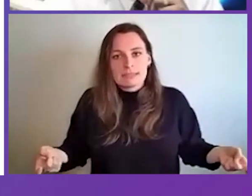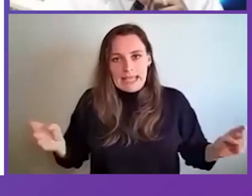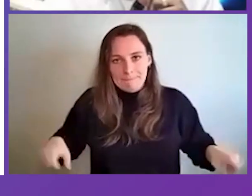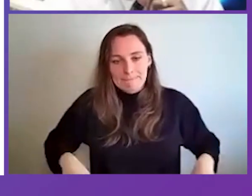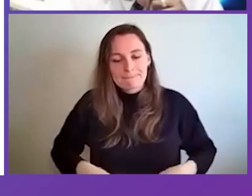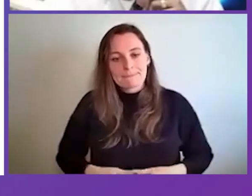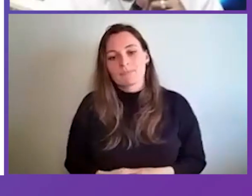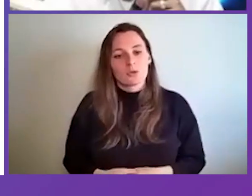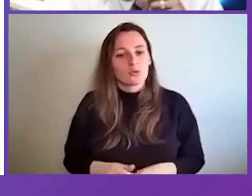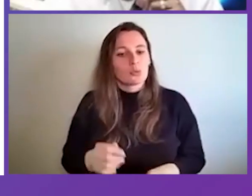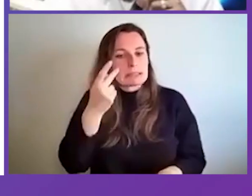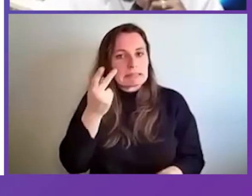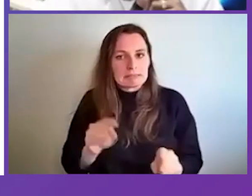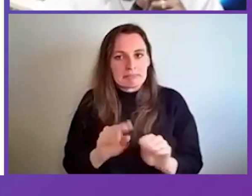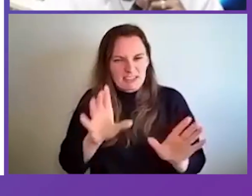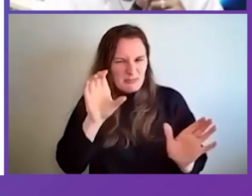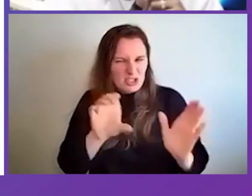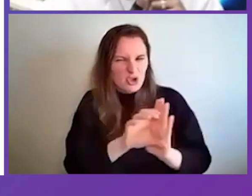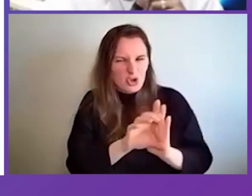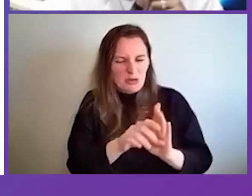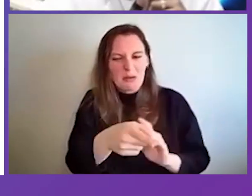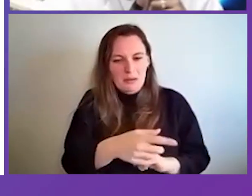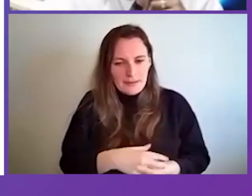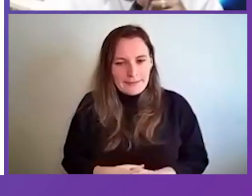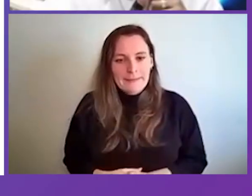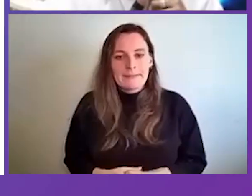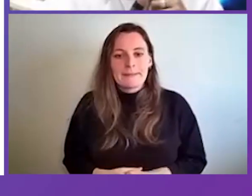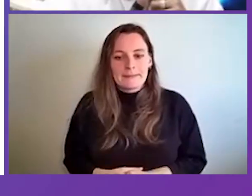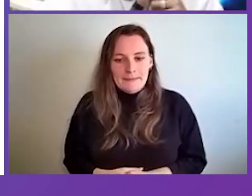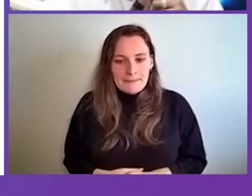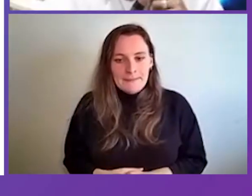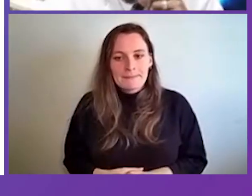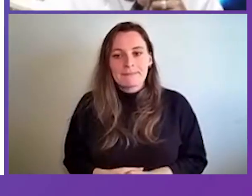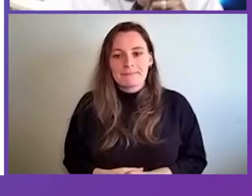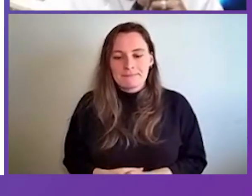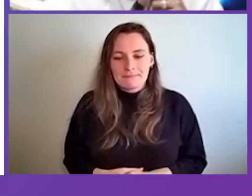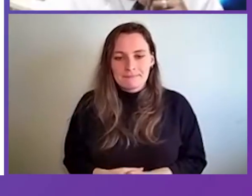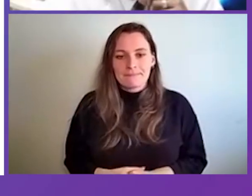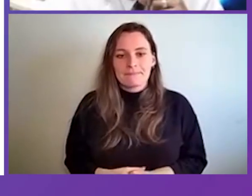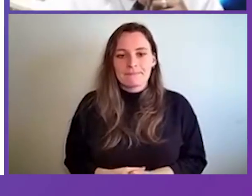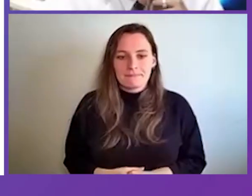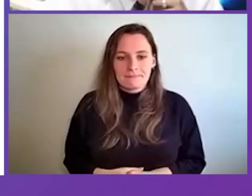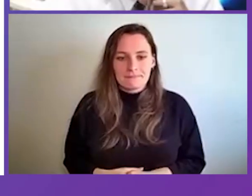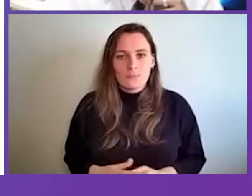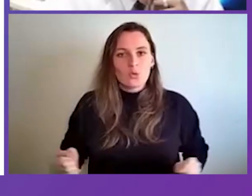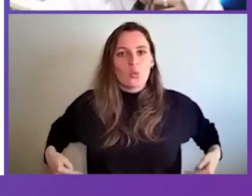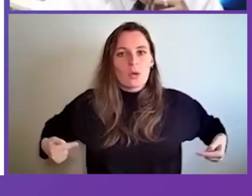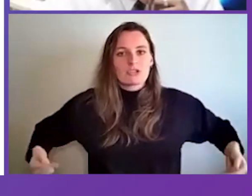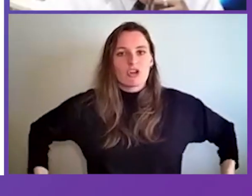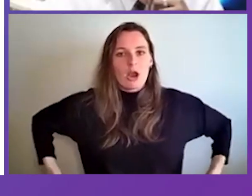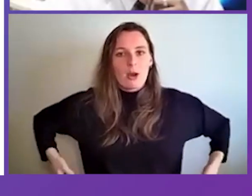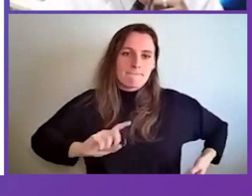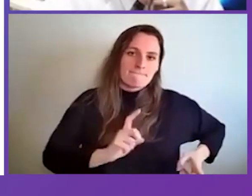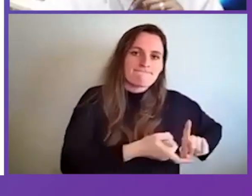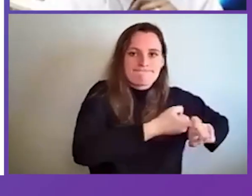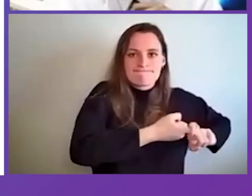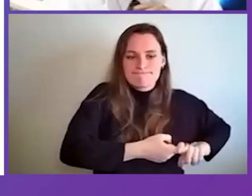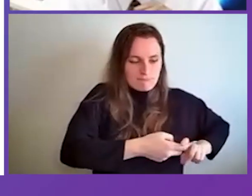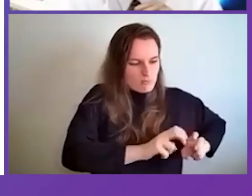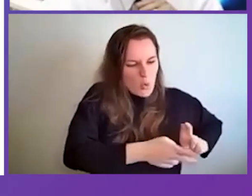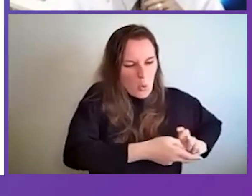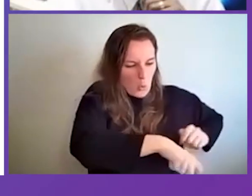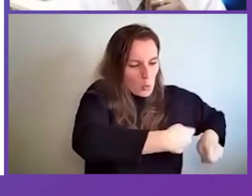loop these little straps and then use the self-tightening Q'Straint tie